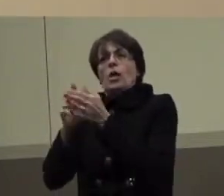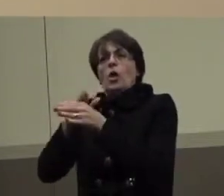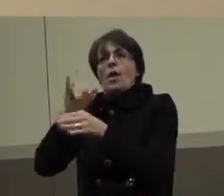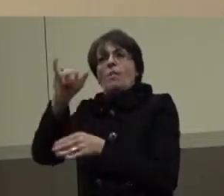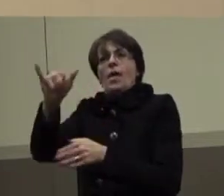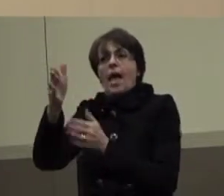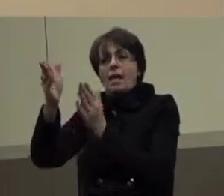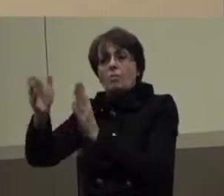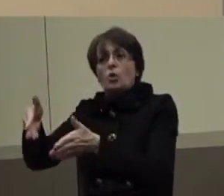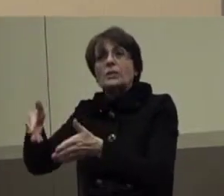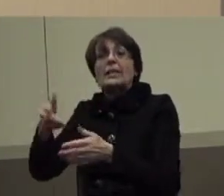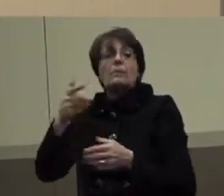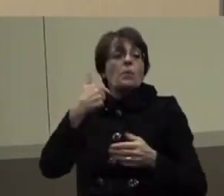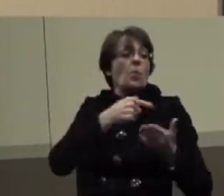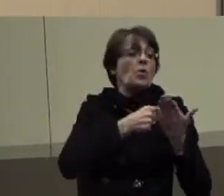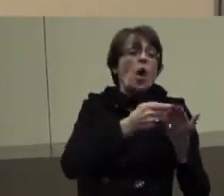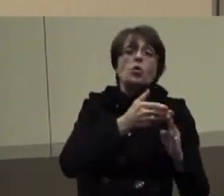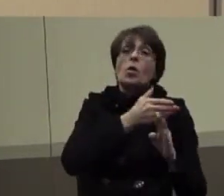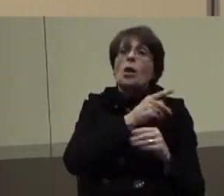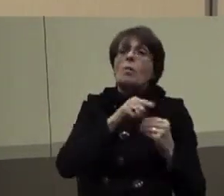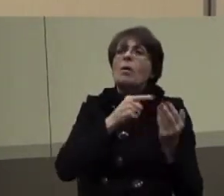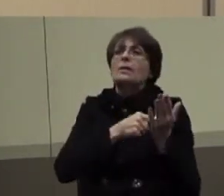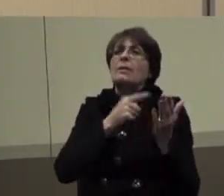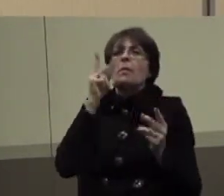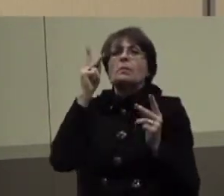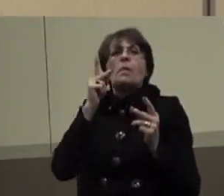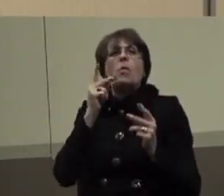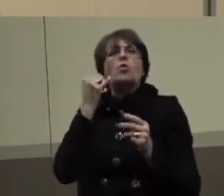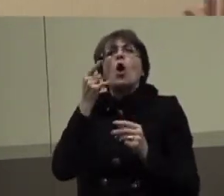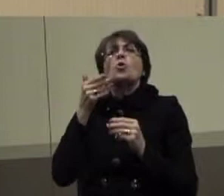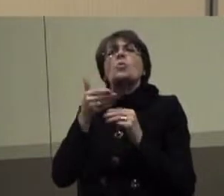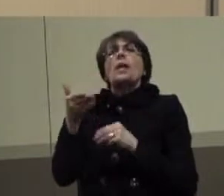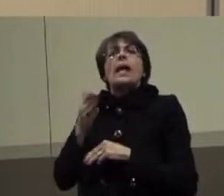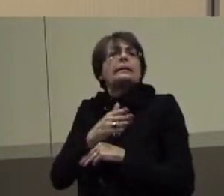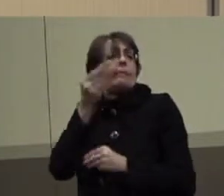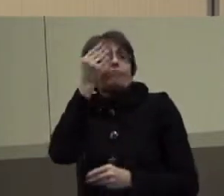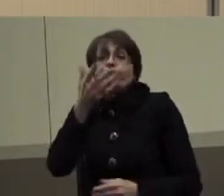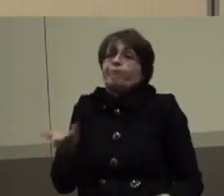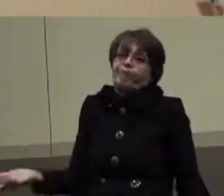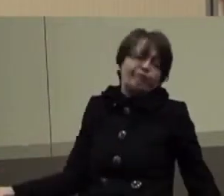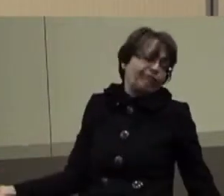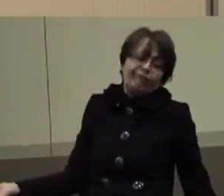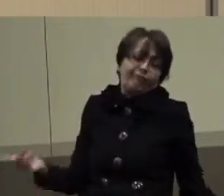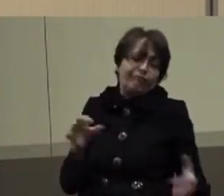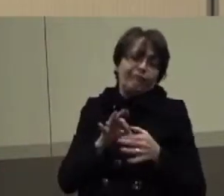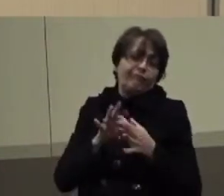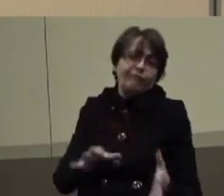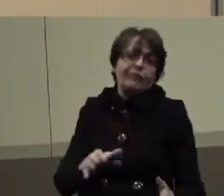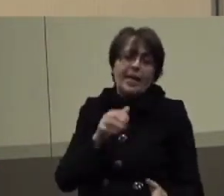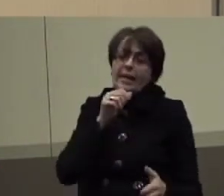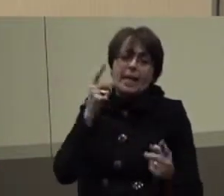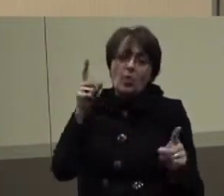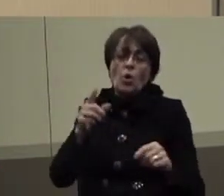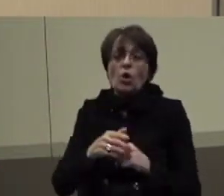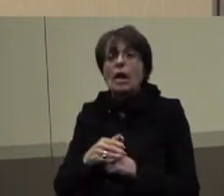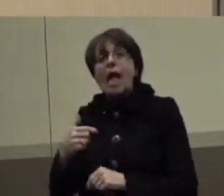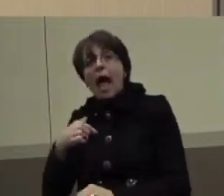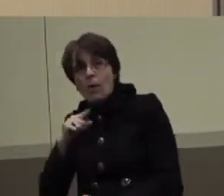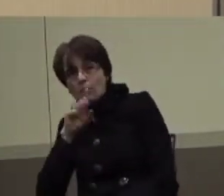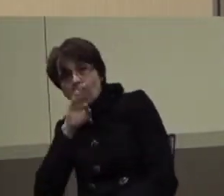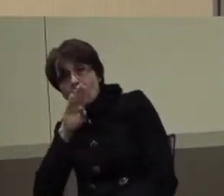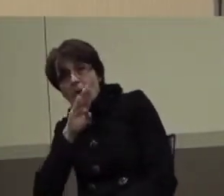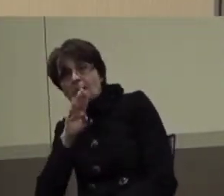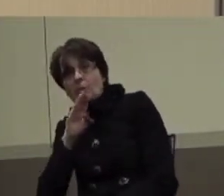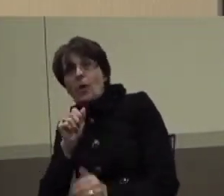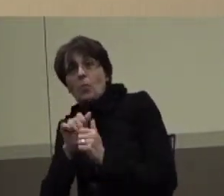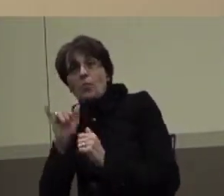Now, we talked earlier about sometimes people call you 1 day later and say it didn't work. I was so frustrated with that as